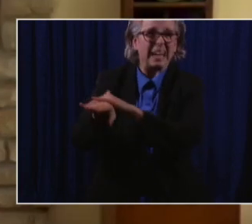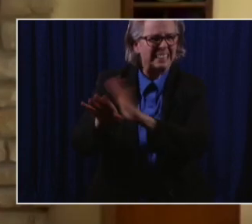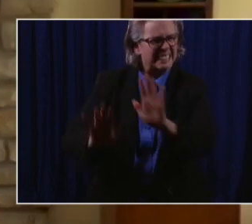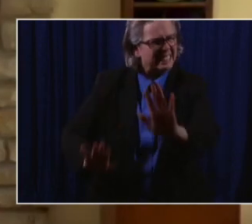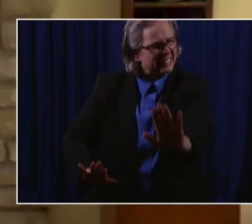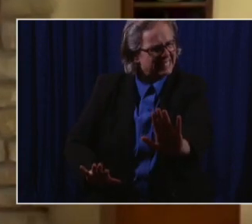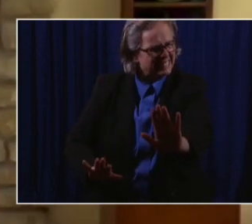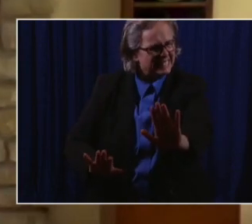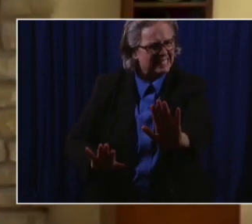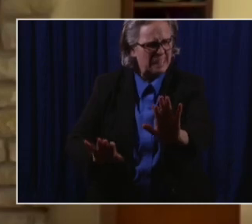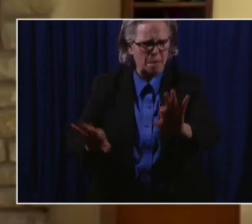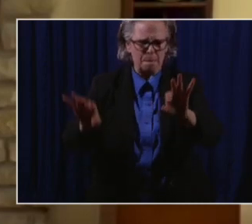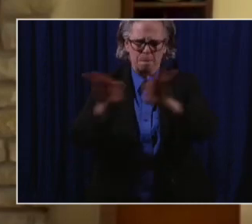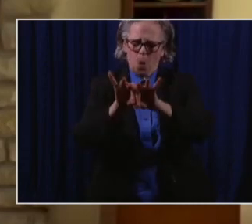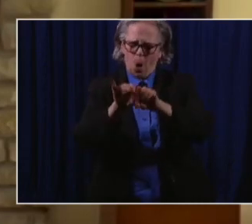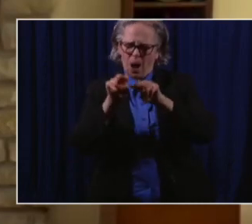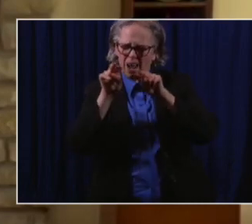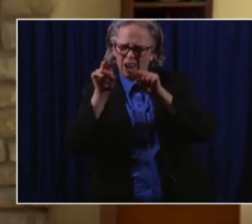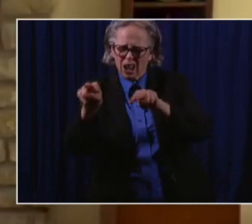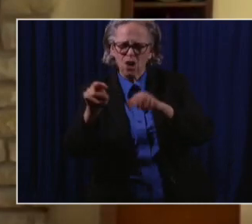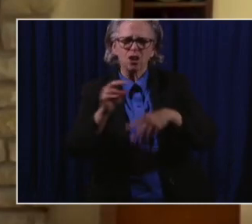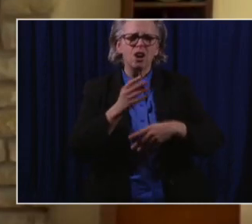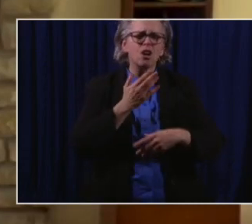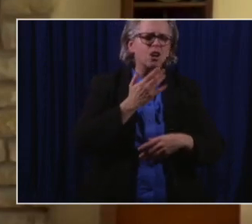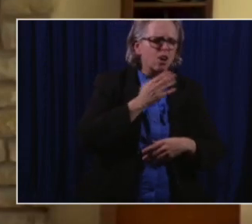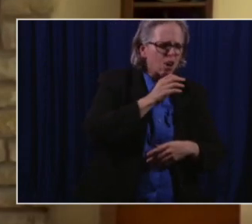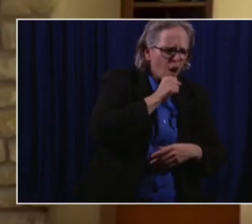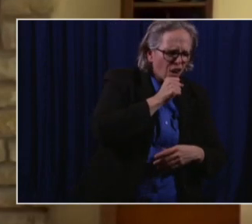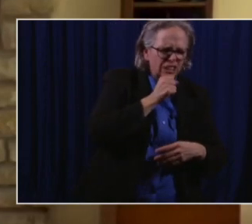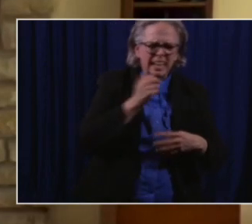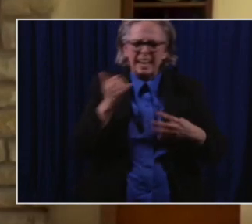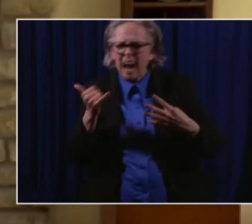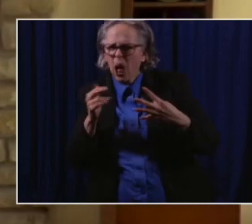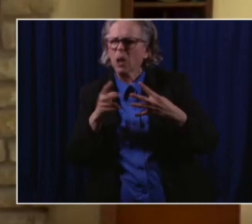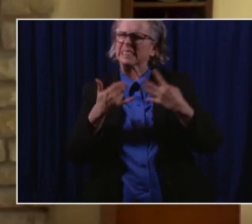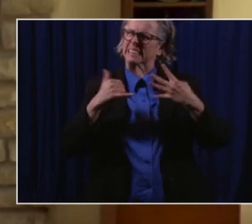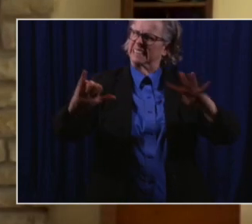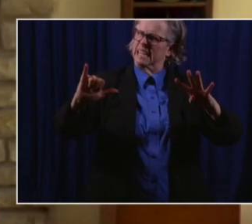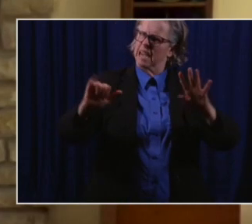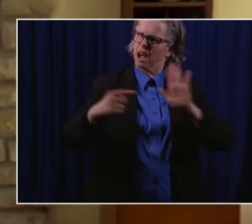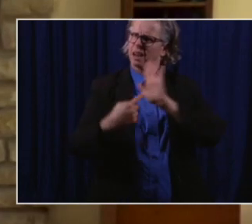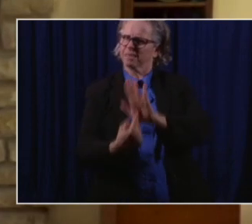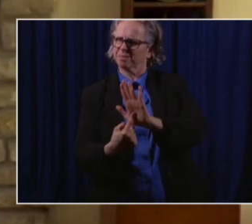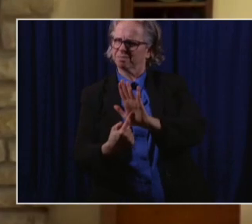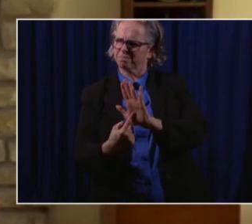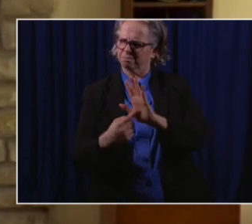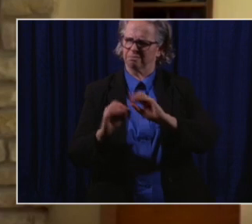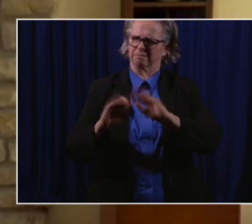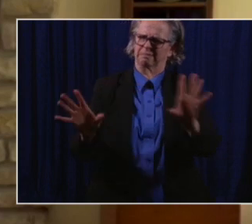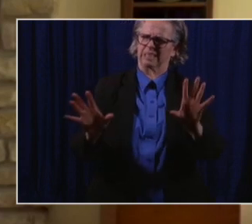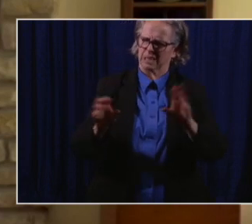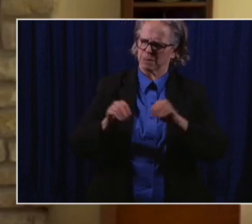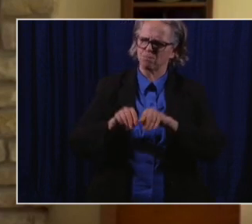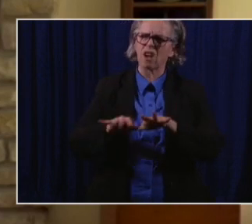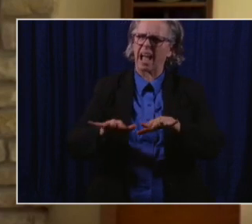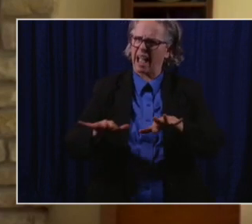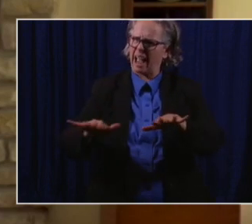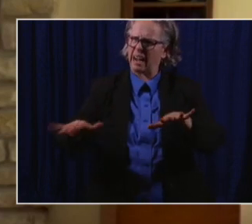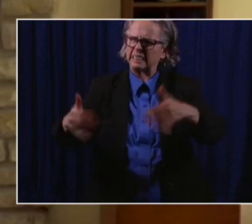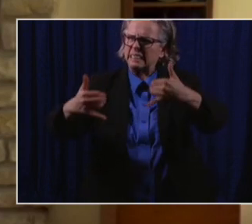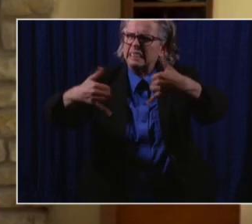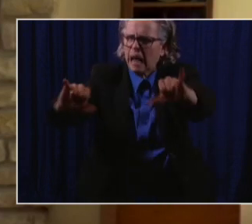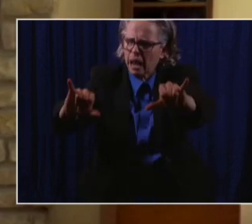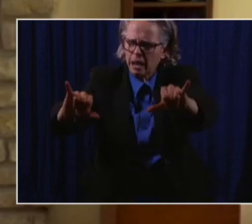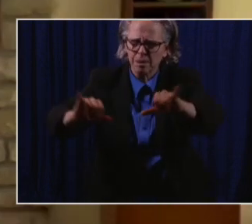are the ones that you have something else. That they're at either a high